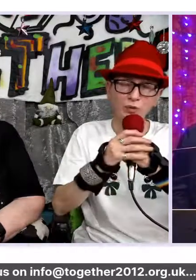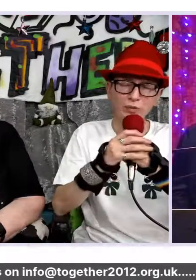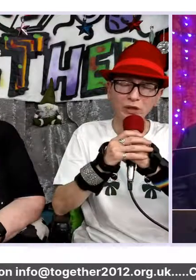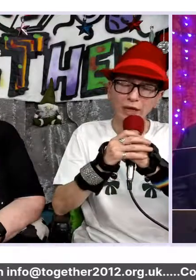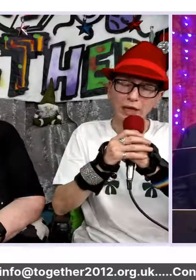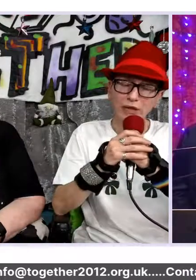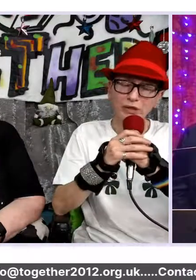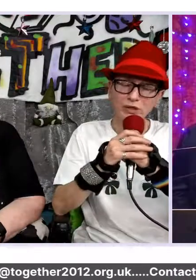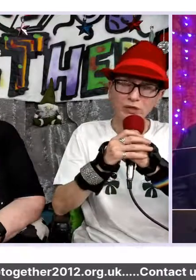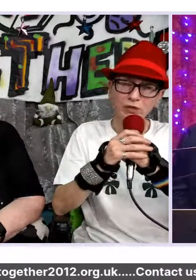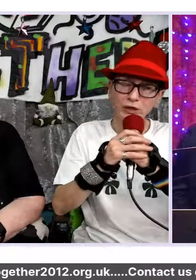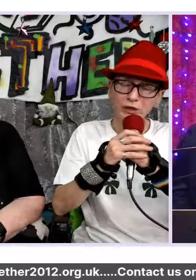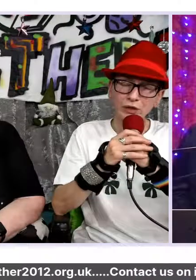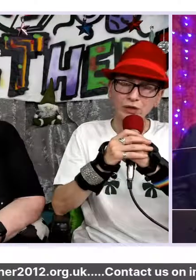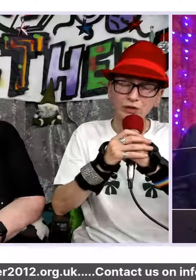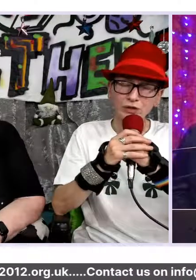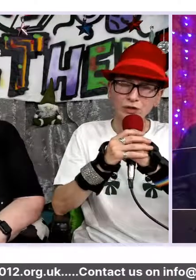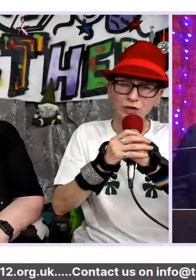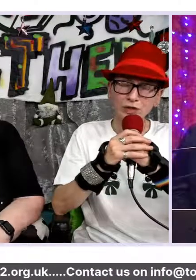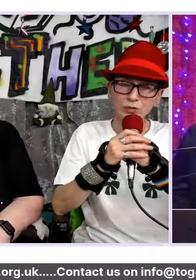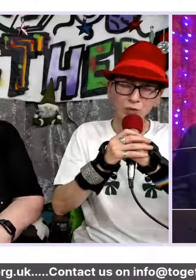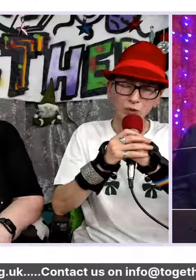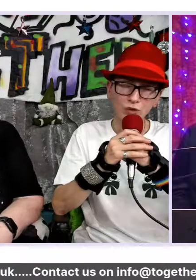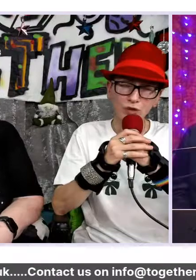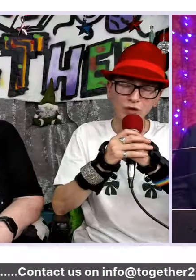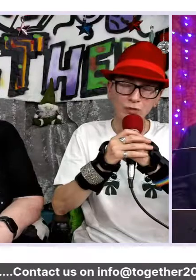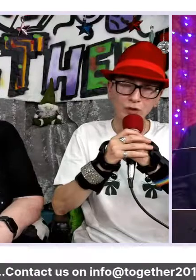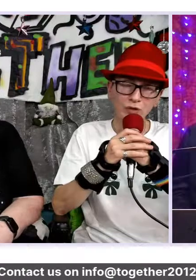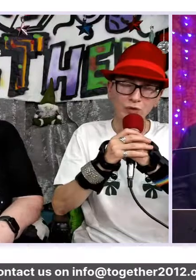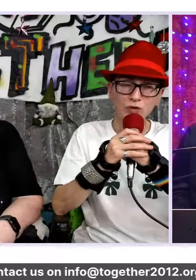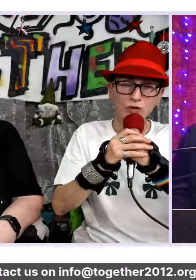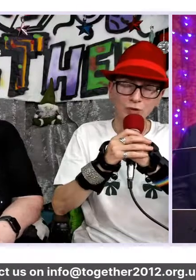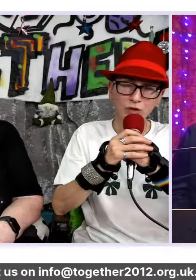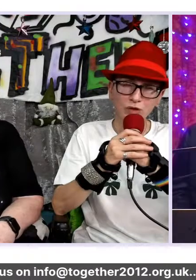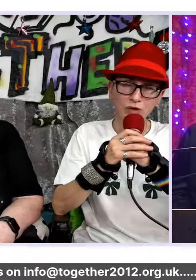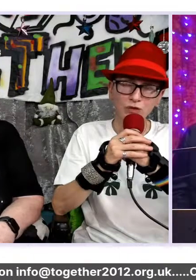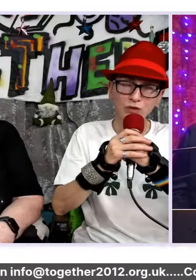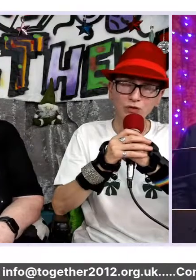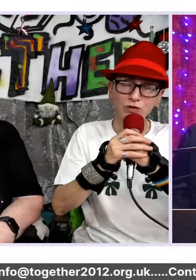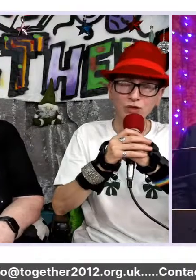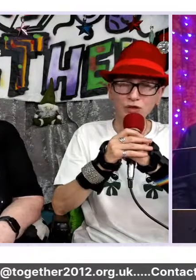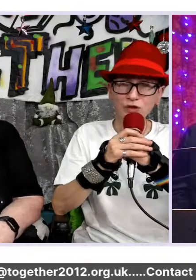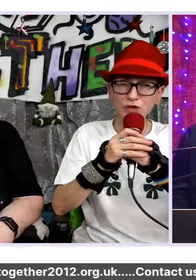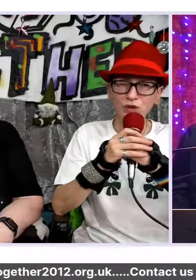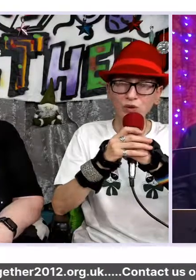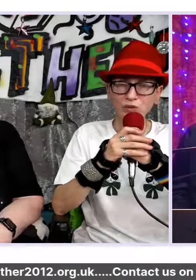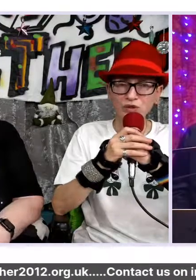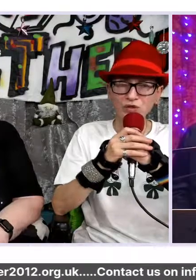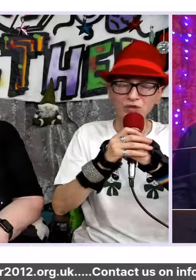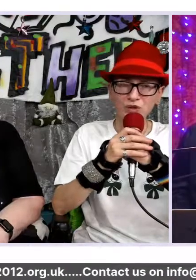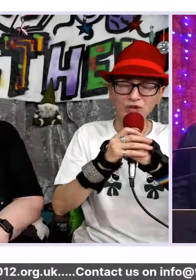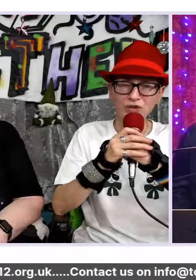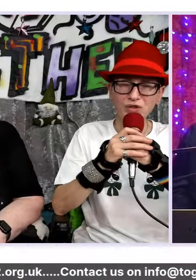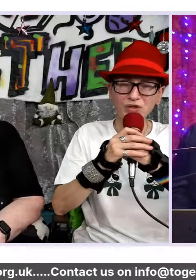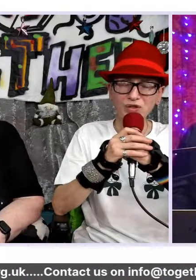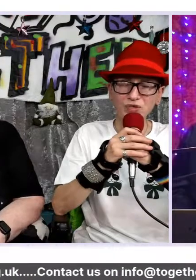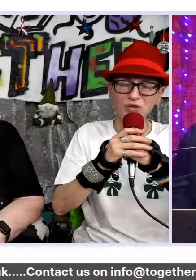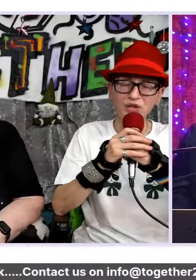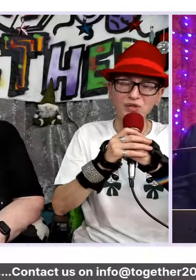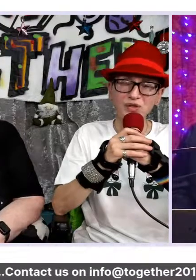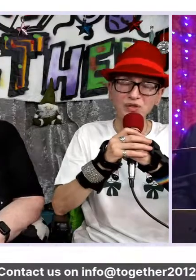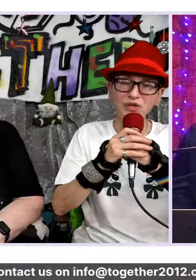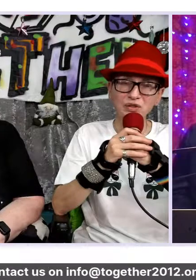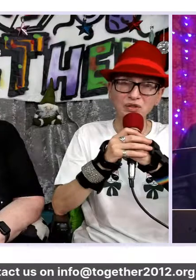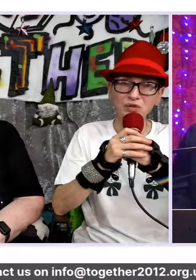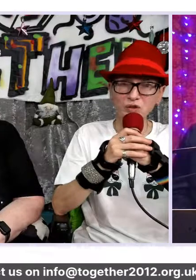all women. And I didn't realize just how poor the gender balance was in music till a few years ago. I was invited to the